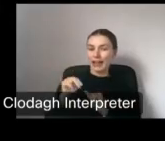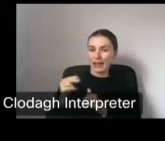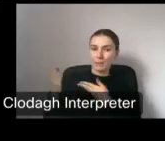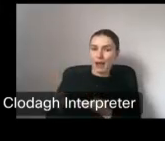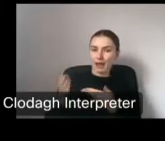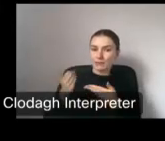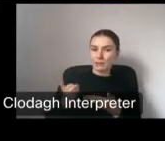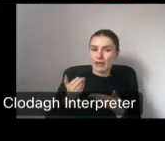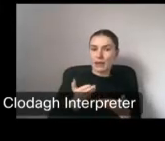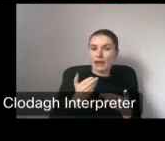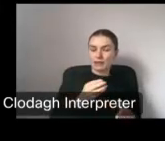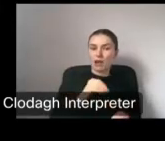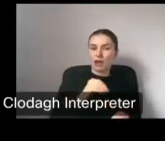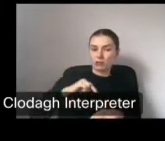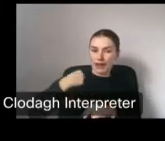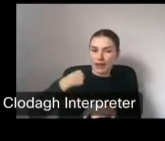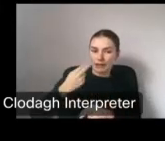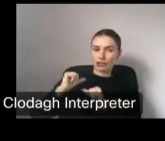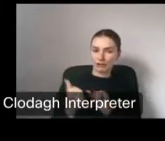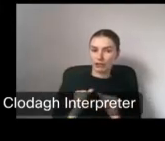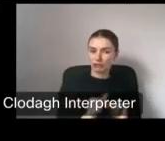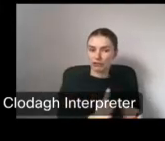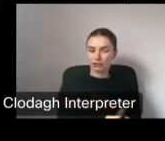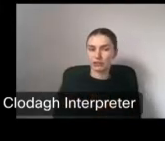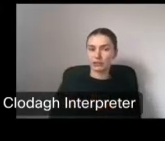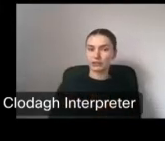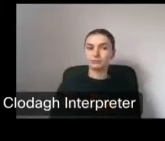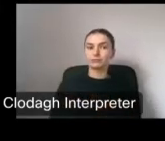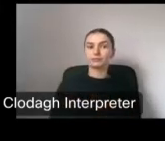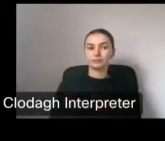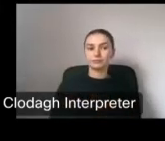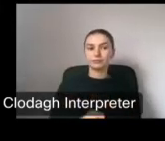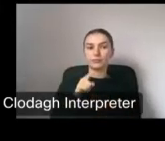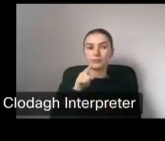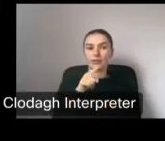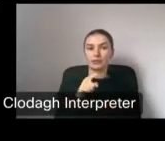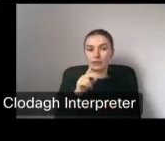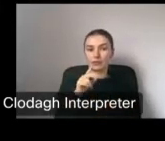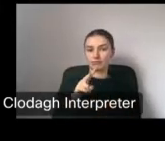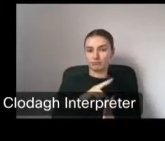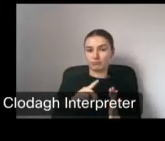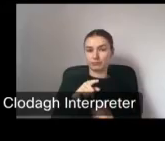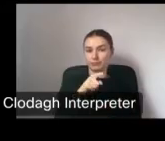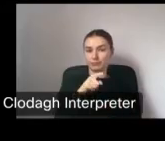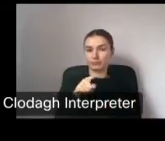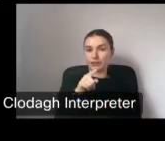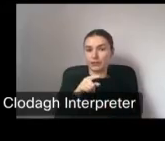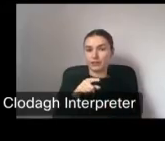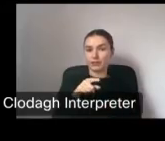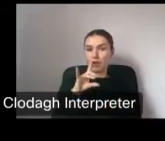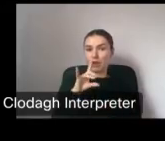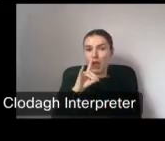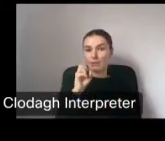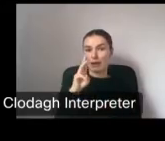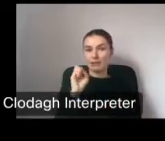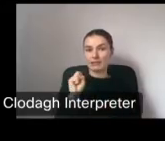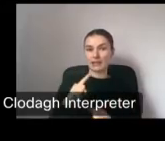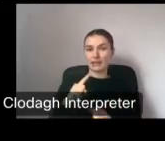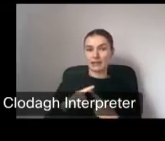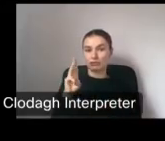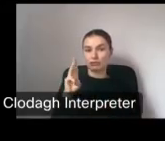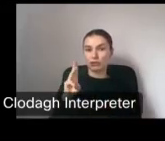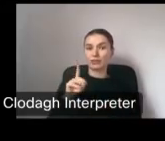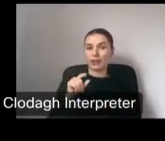next generation. This is, I was saying, the hypothalamus, pituitary, and adrenal glands access repeatedly to produce the fight or flight. That's the